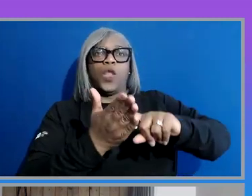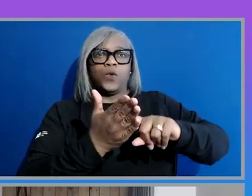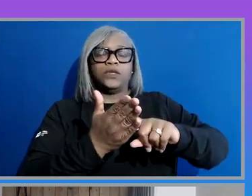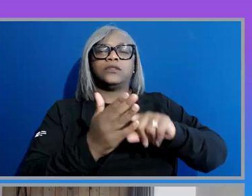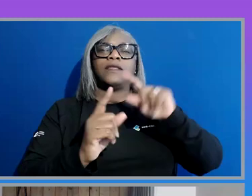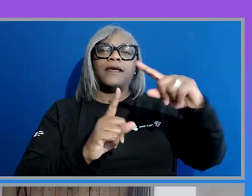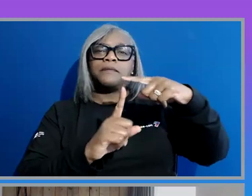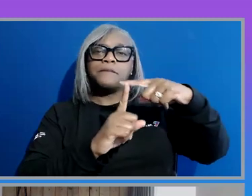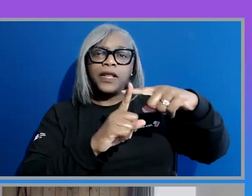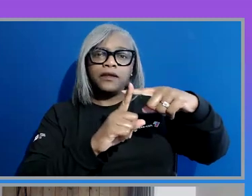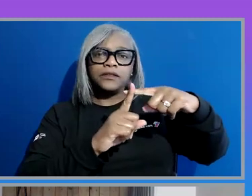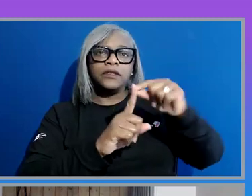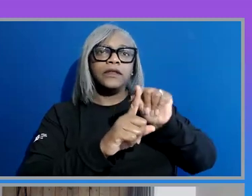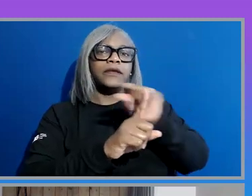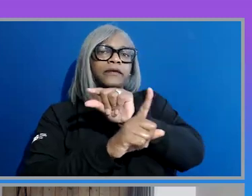add.